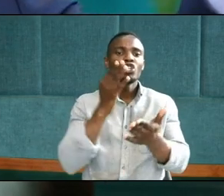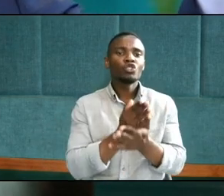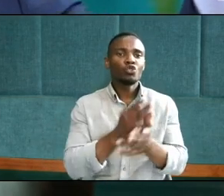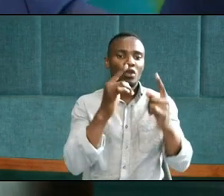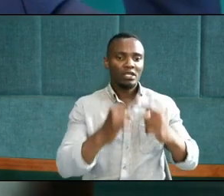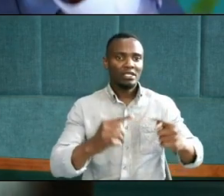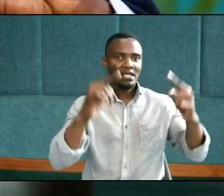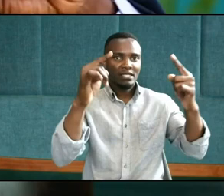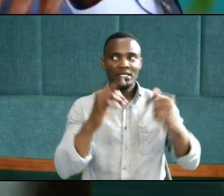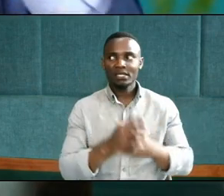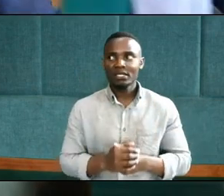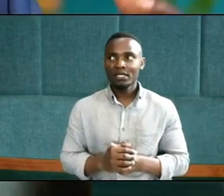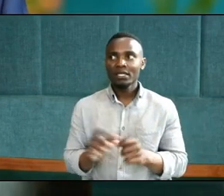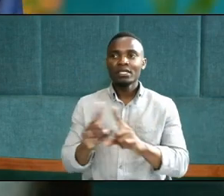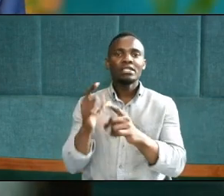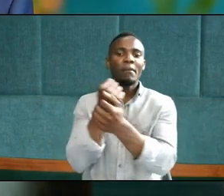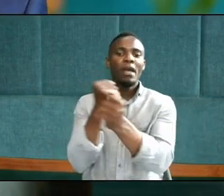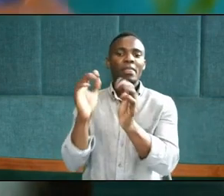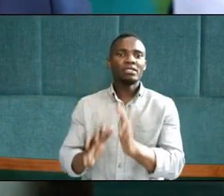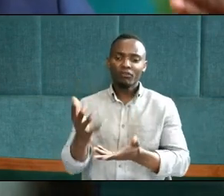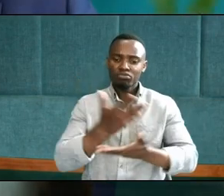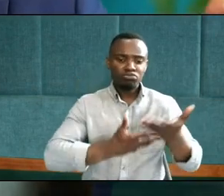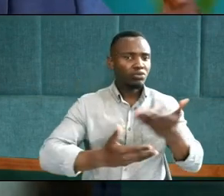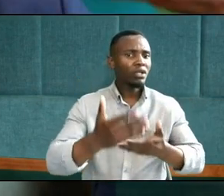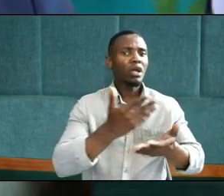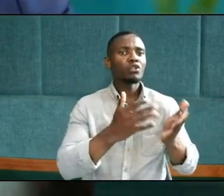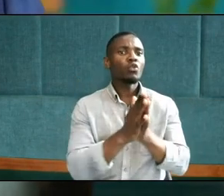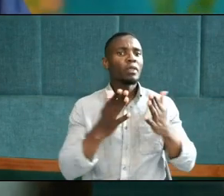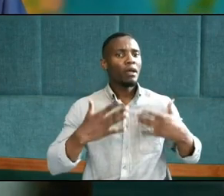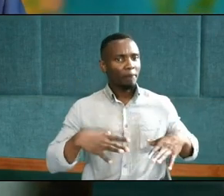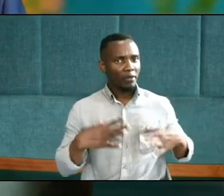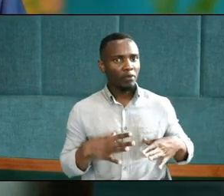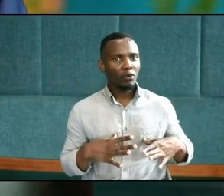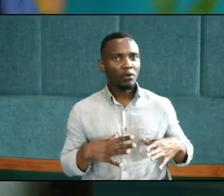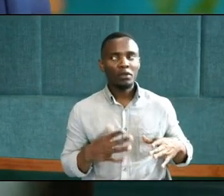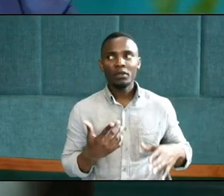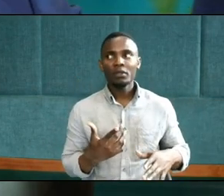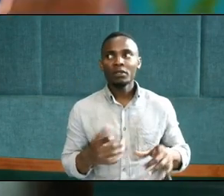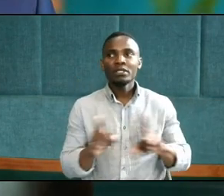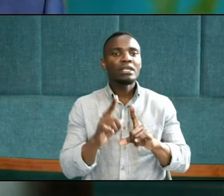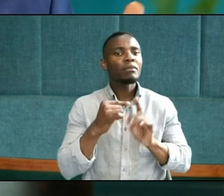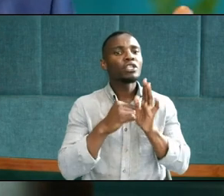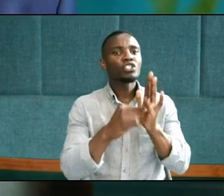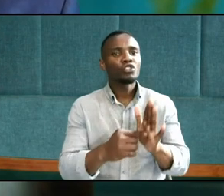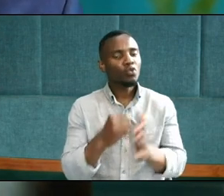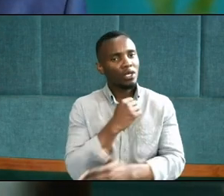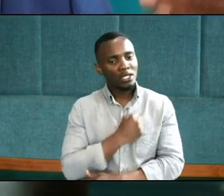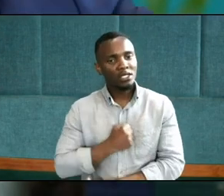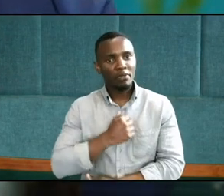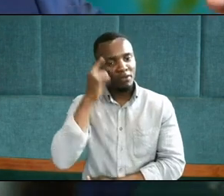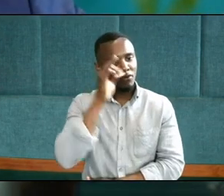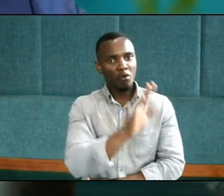the people. The Savior mingled with the people as one who desires their good. He showed sympathy for